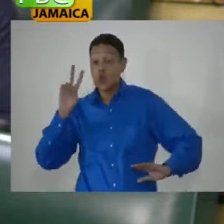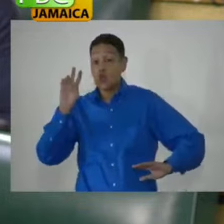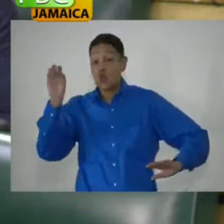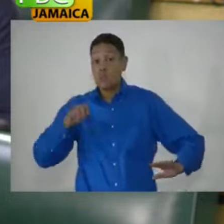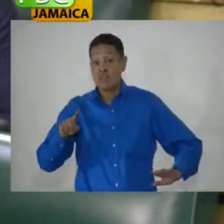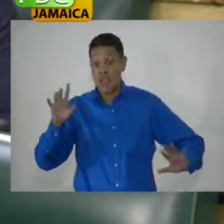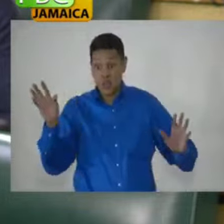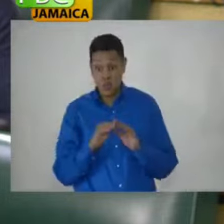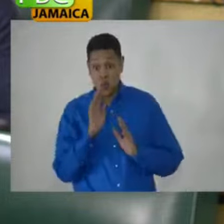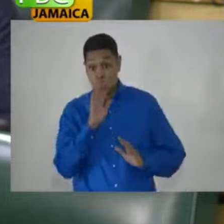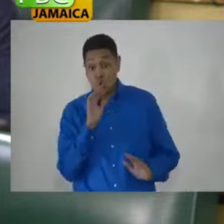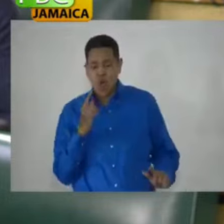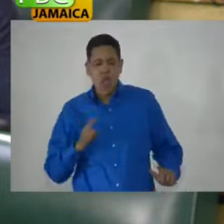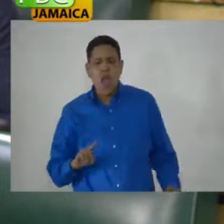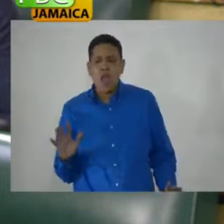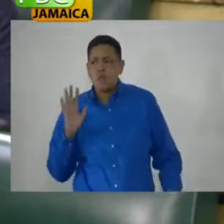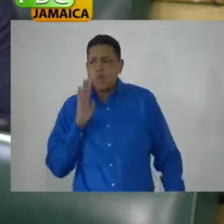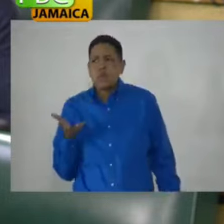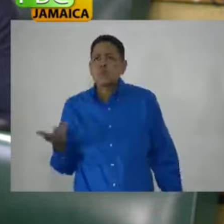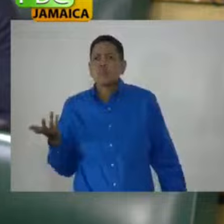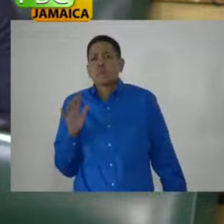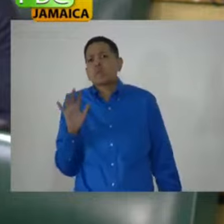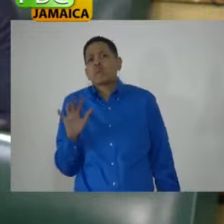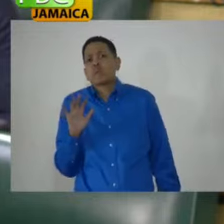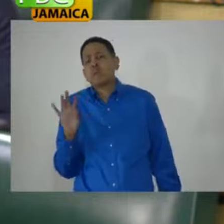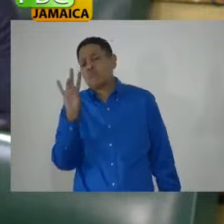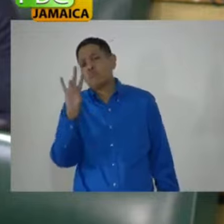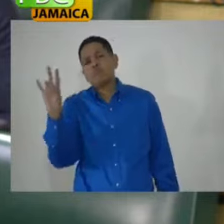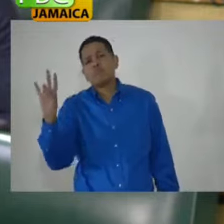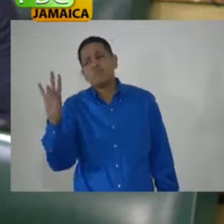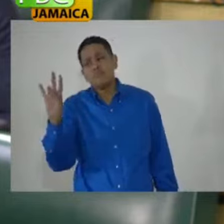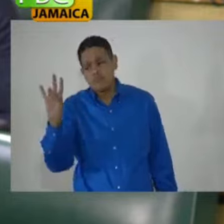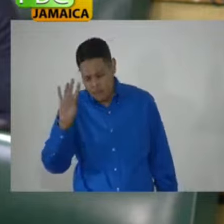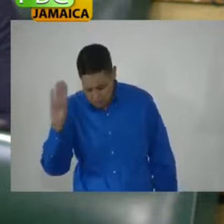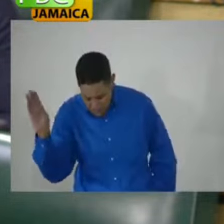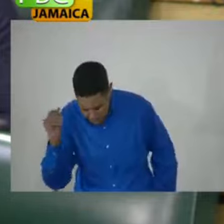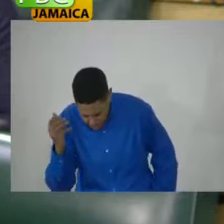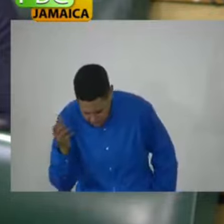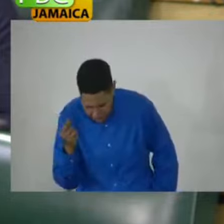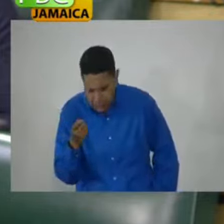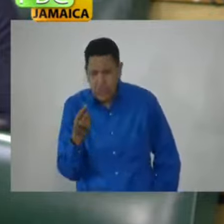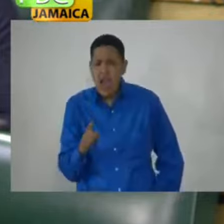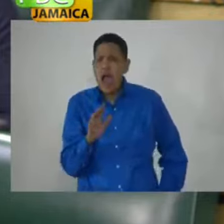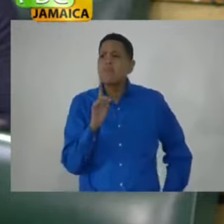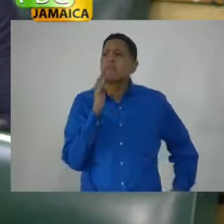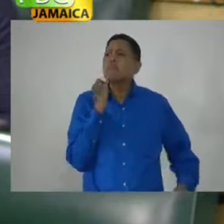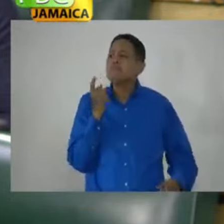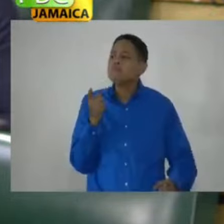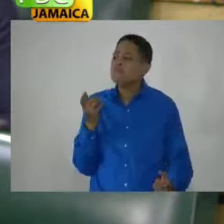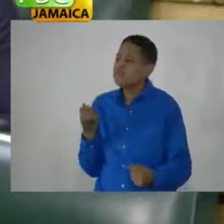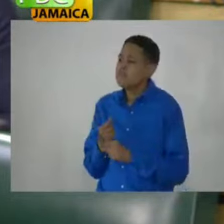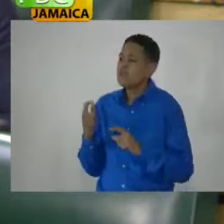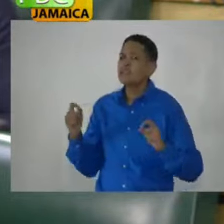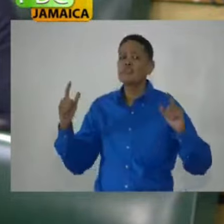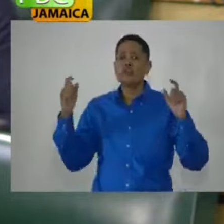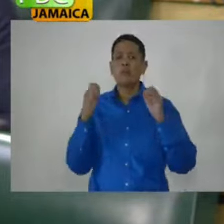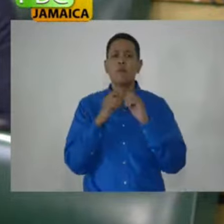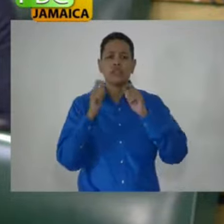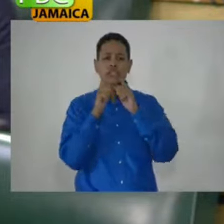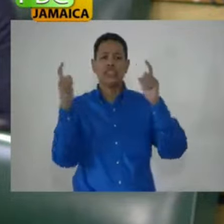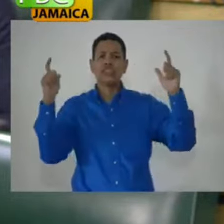of that would be approximately $77 billion. And if you could make the screen